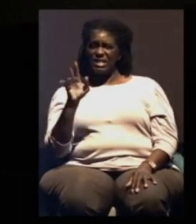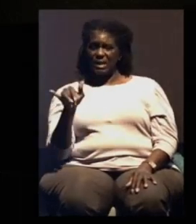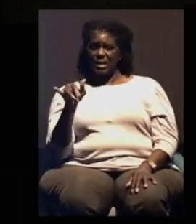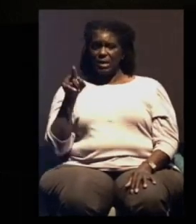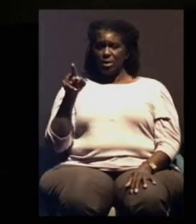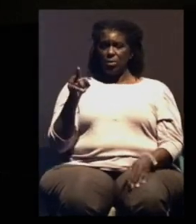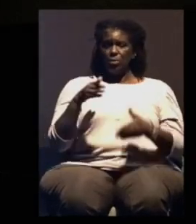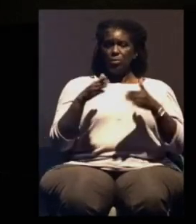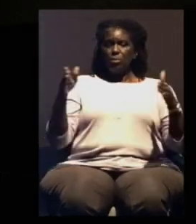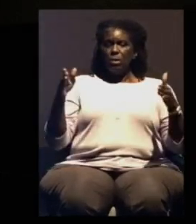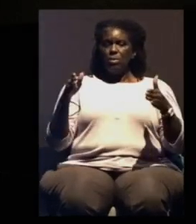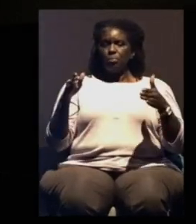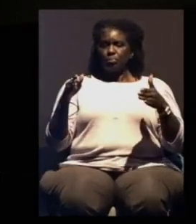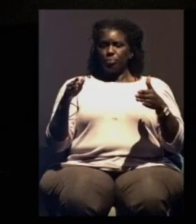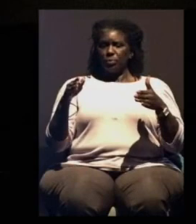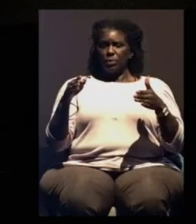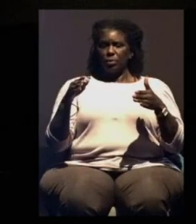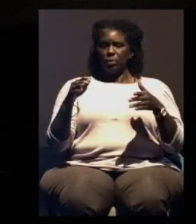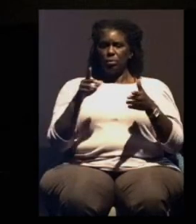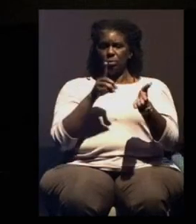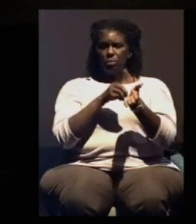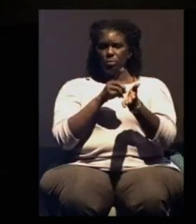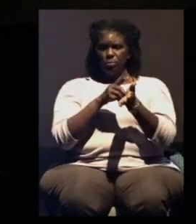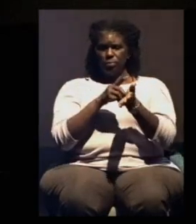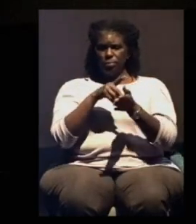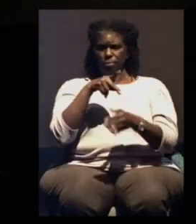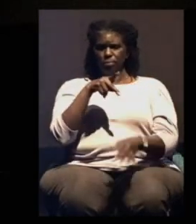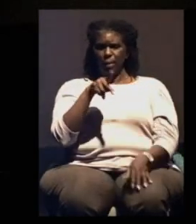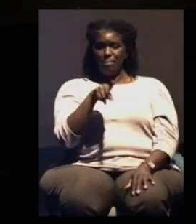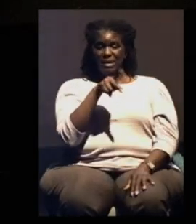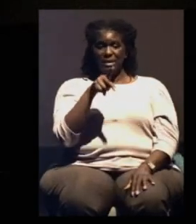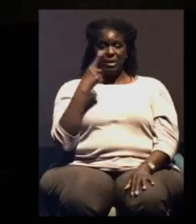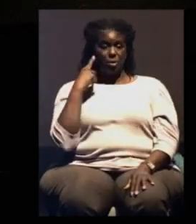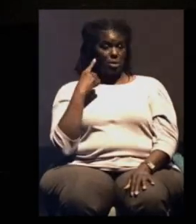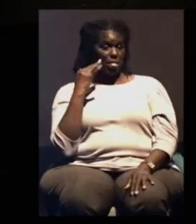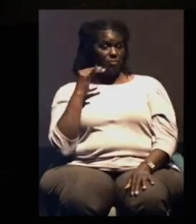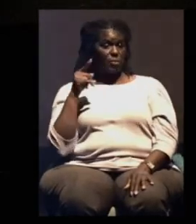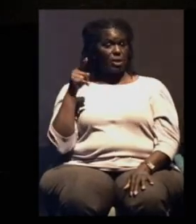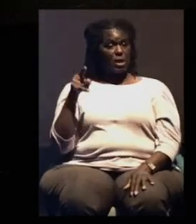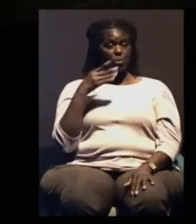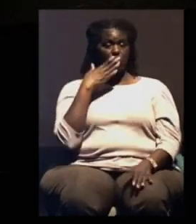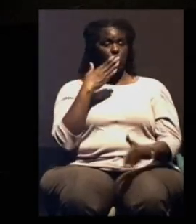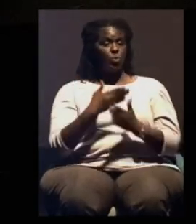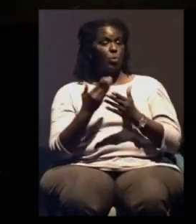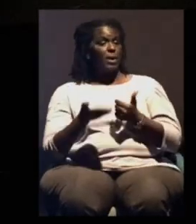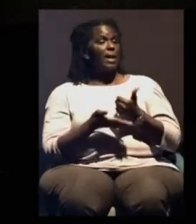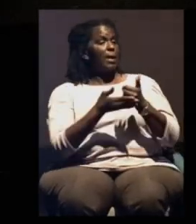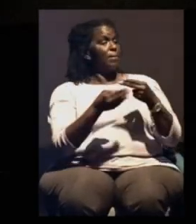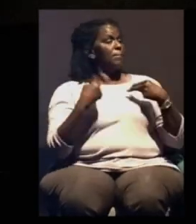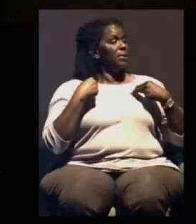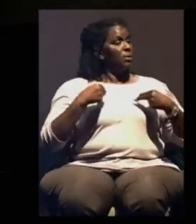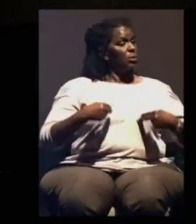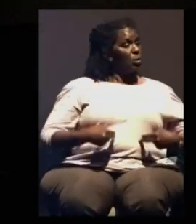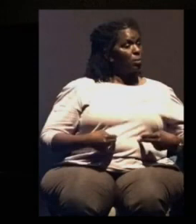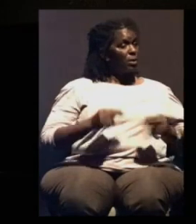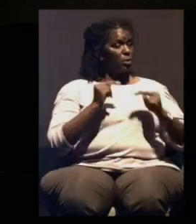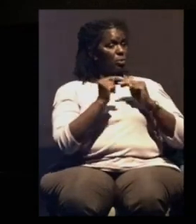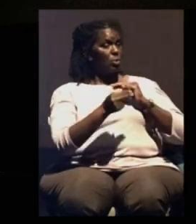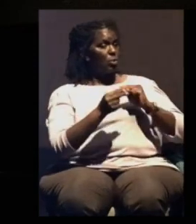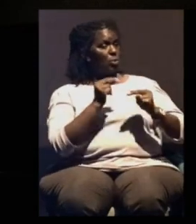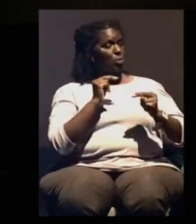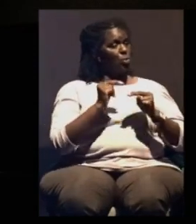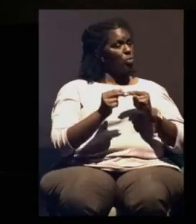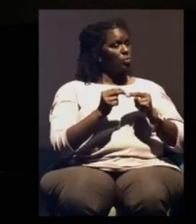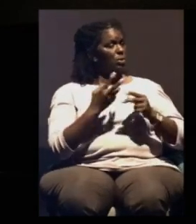a general practitioner in Pasadena, California, where I live. He was so good at helping human beings negotiate very